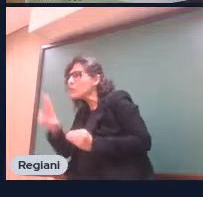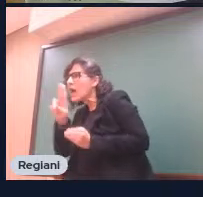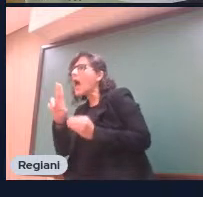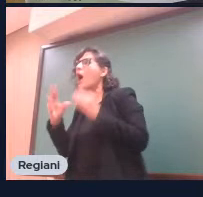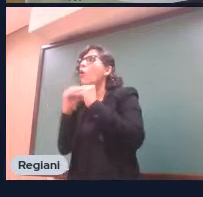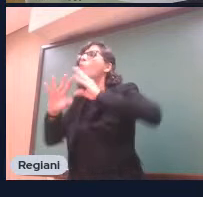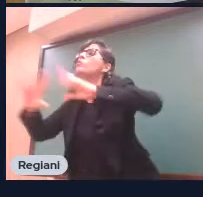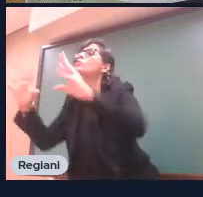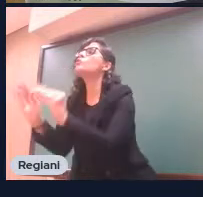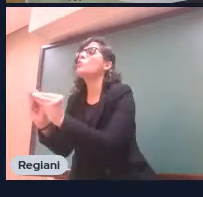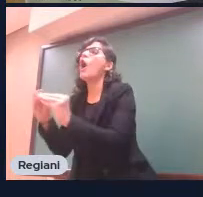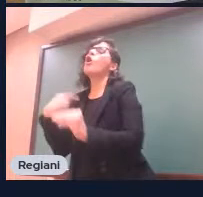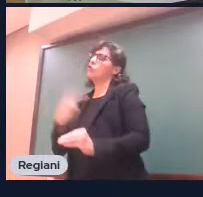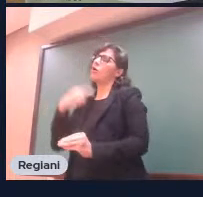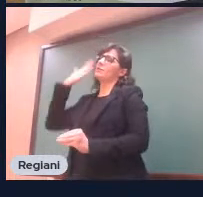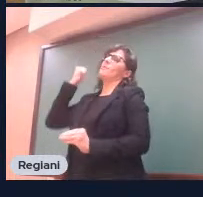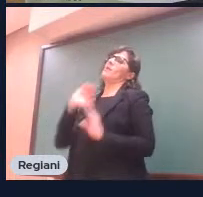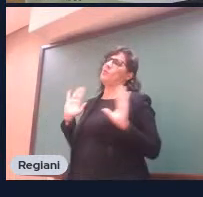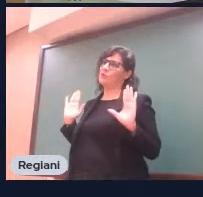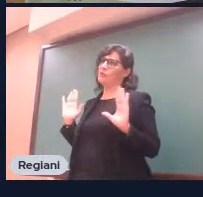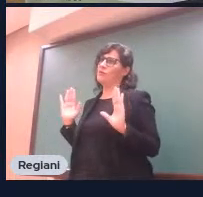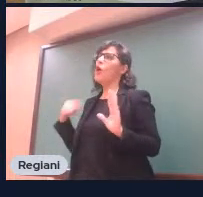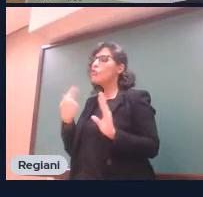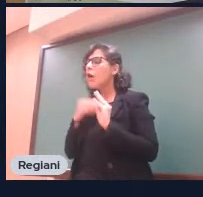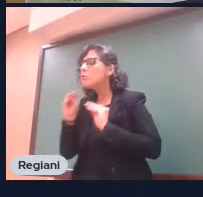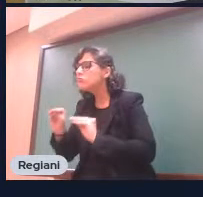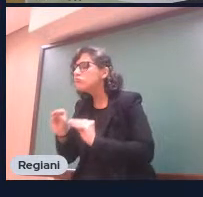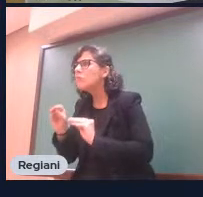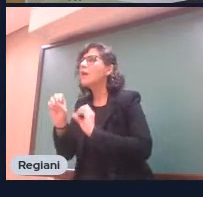this. So,